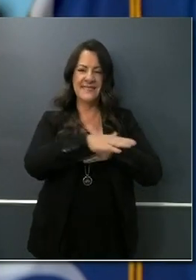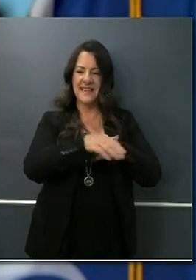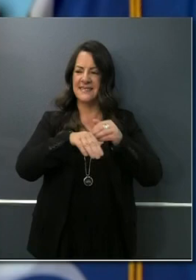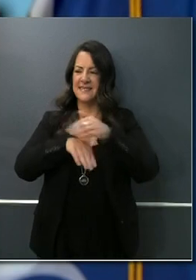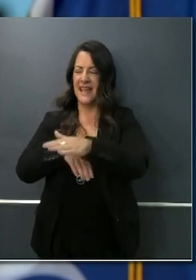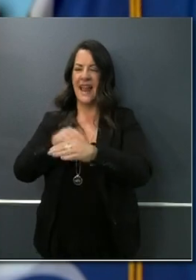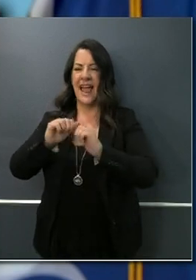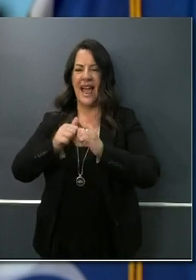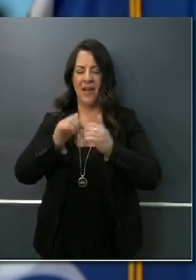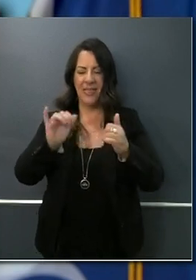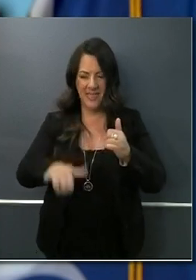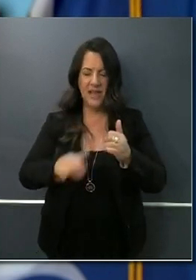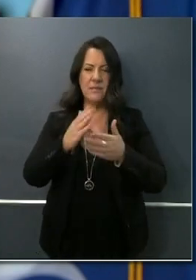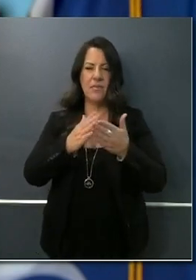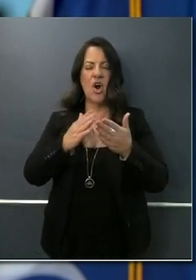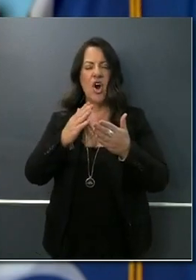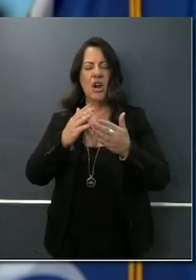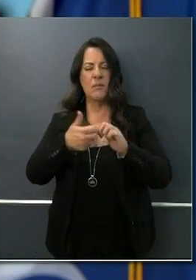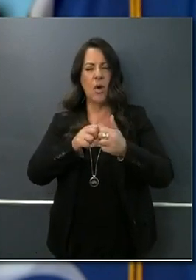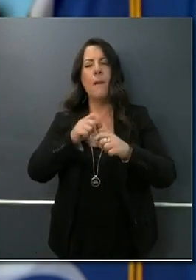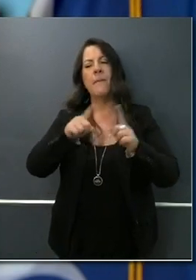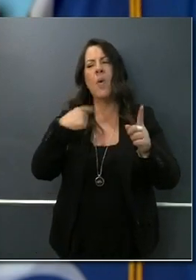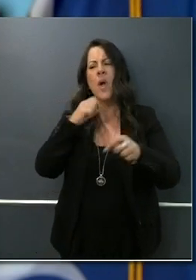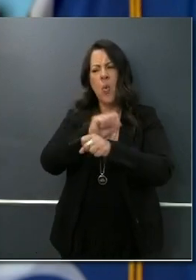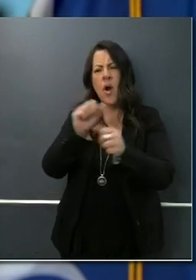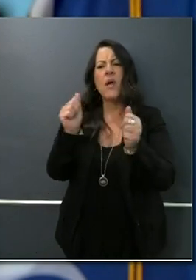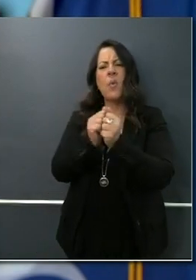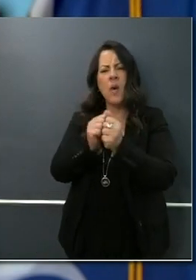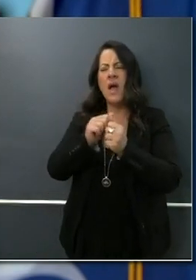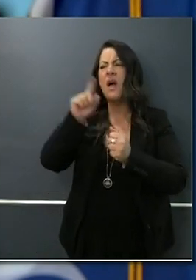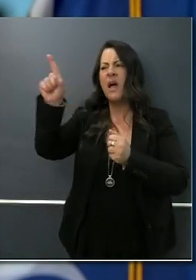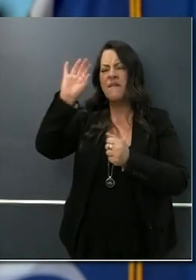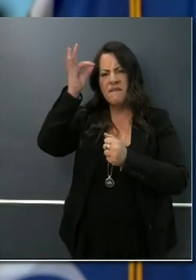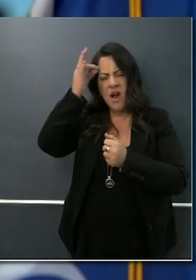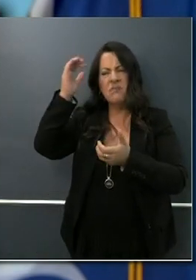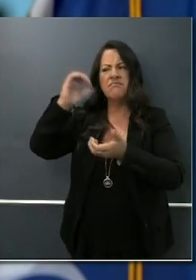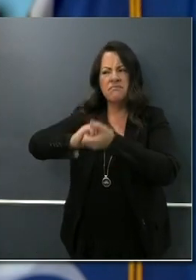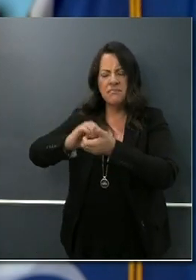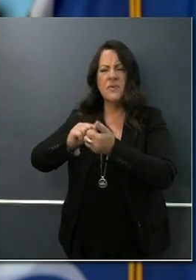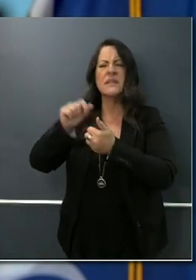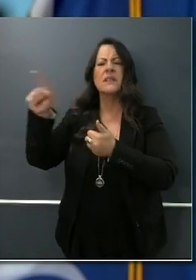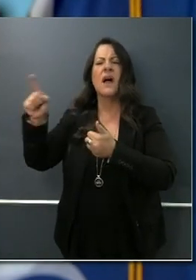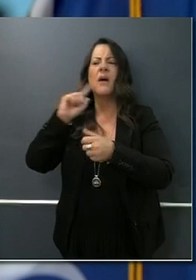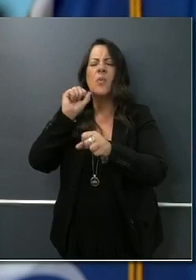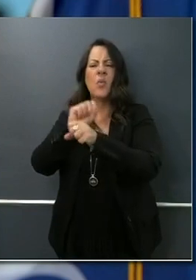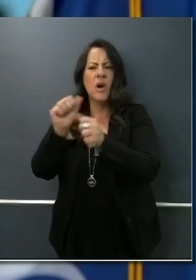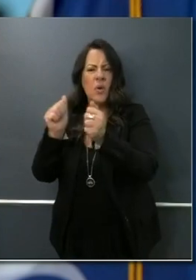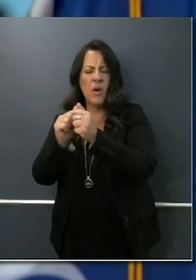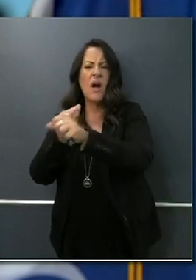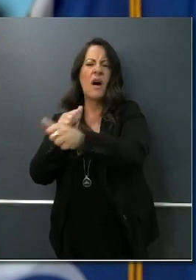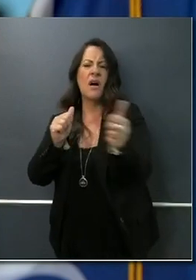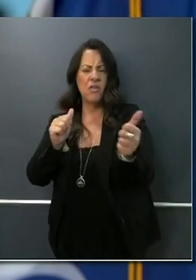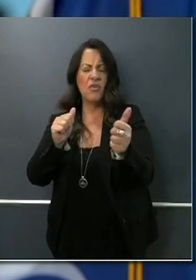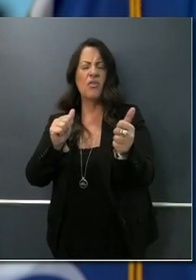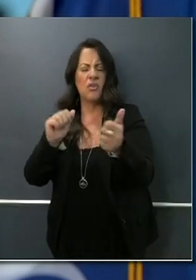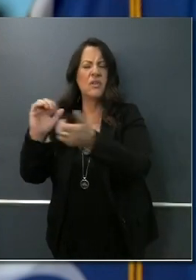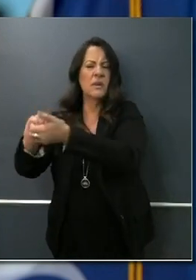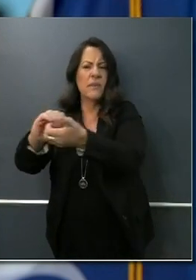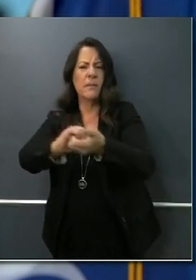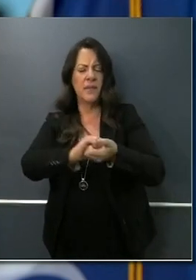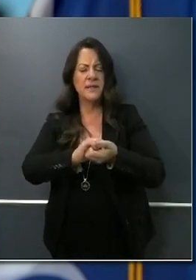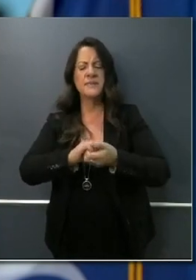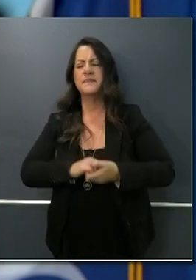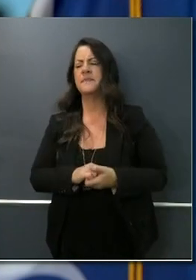not just our federal partners, but working to procure directly those specific supplies. But look,